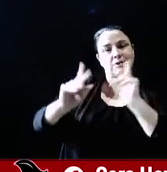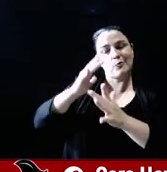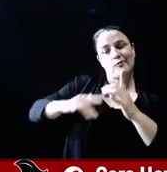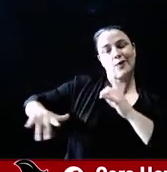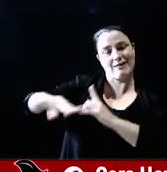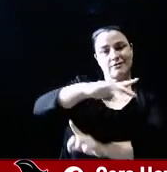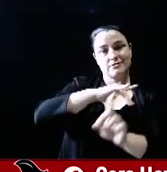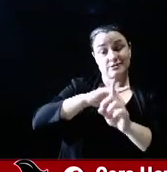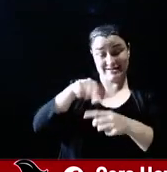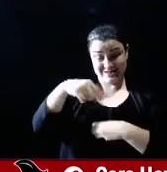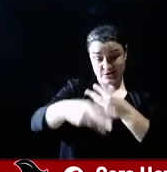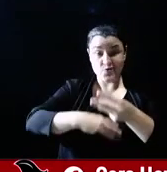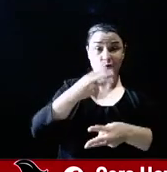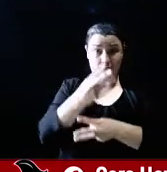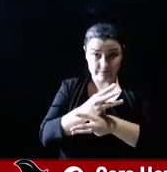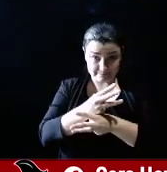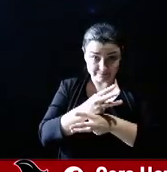it